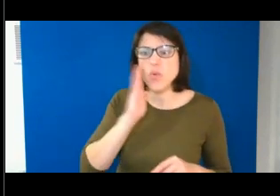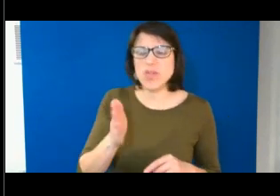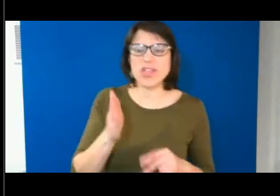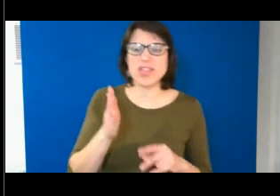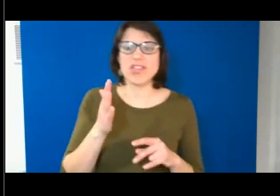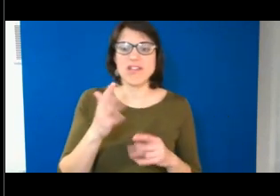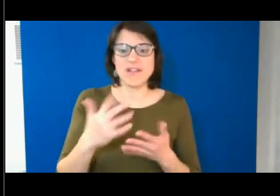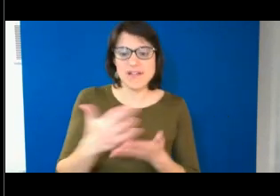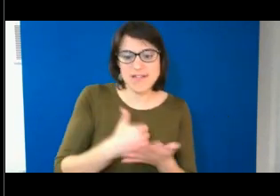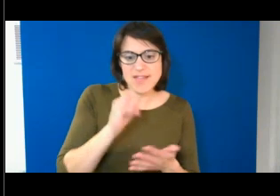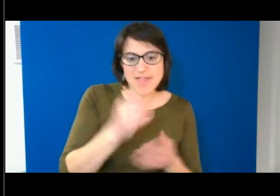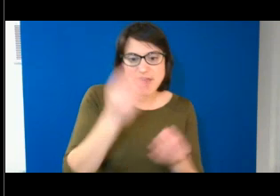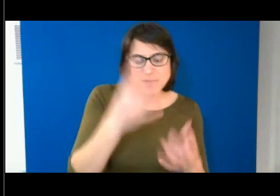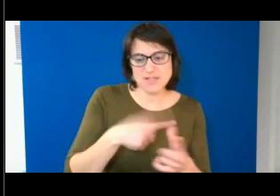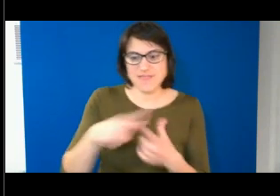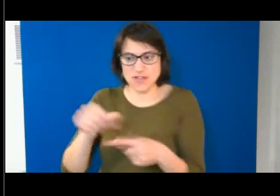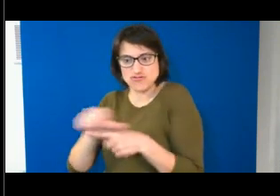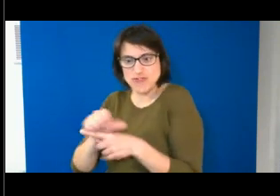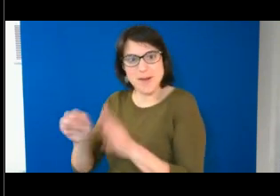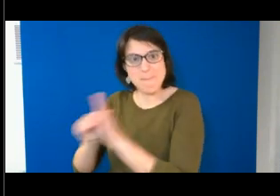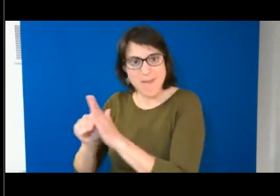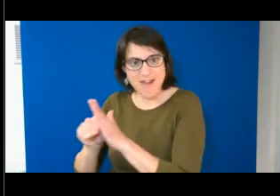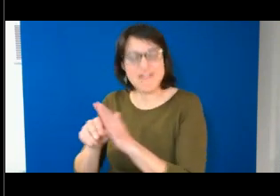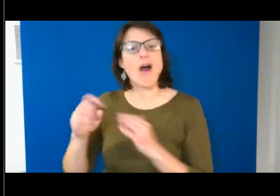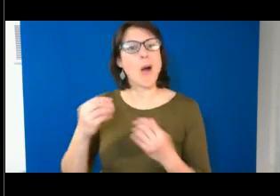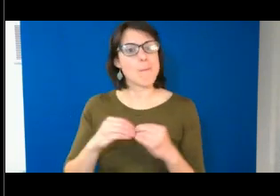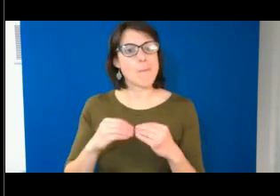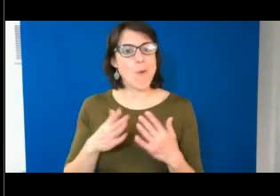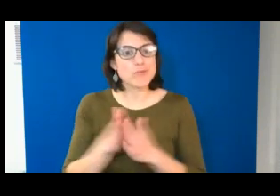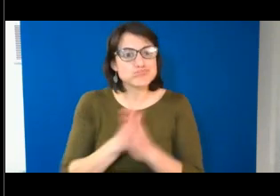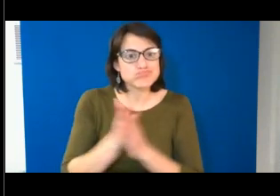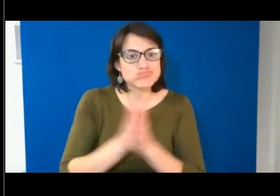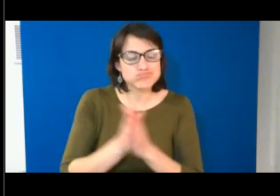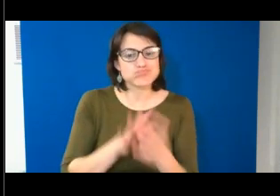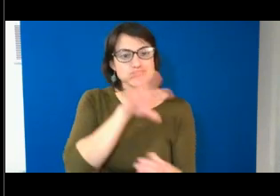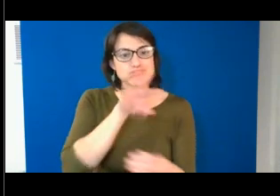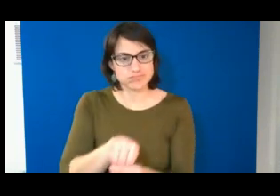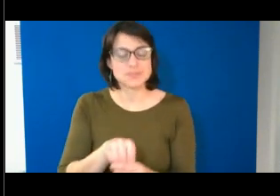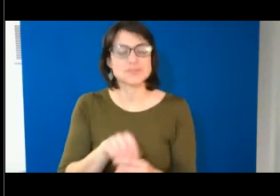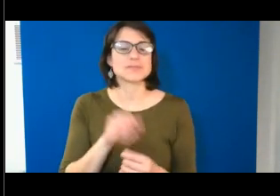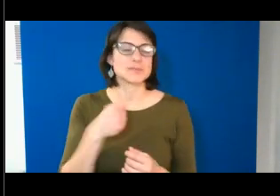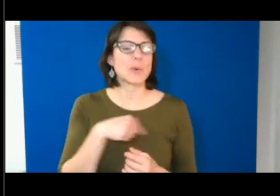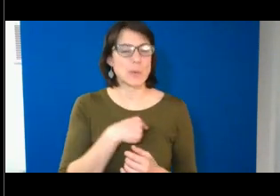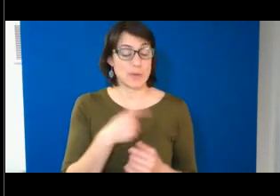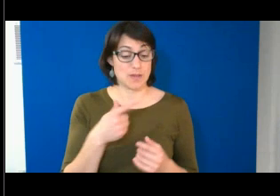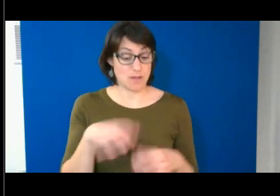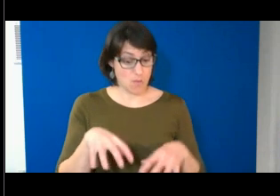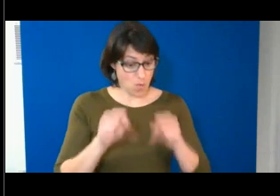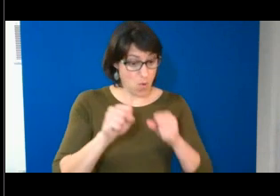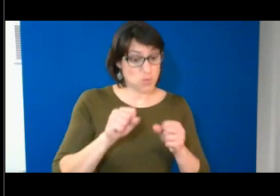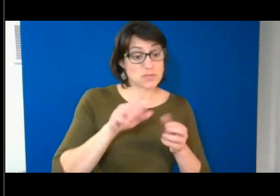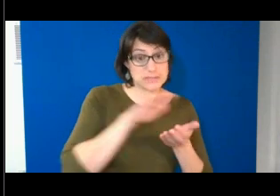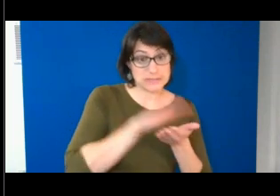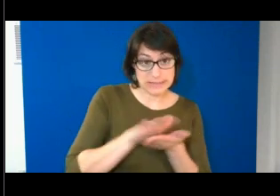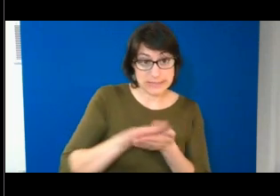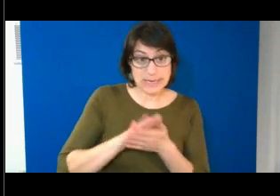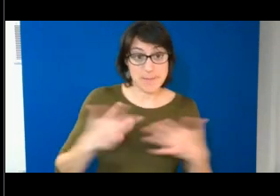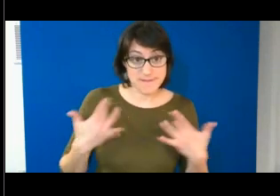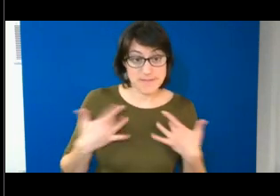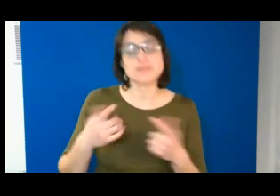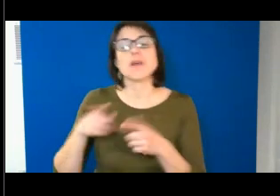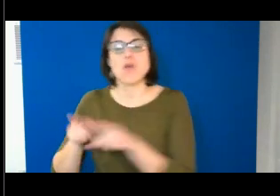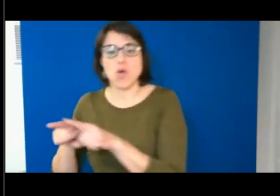So hosting cleanups and then doing outreach at those cleanups about artificial intelligence and how we can solve plastic problems with